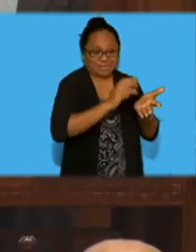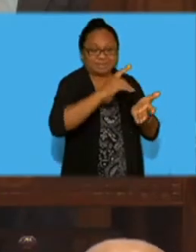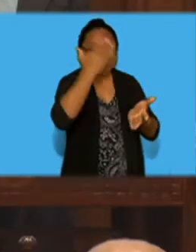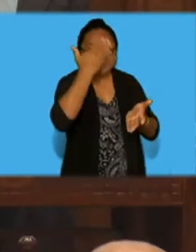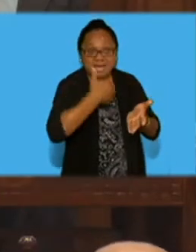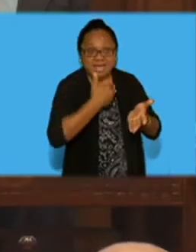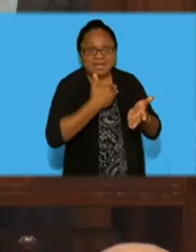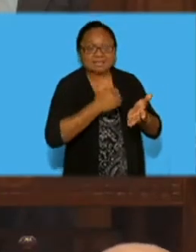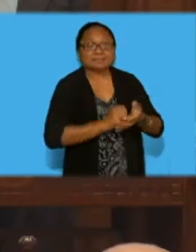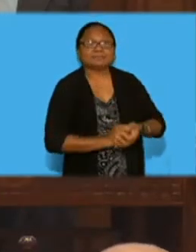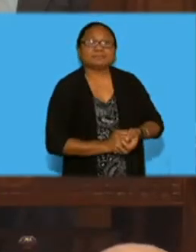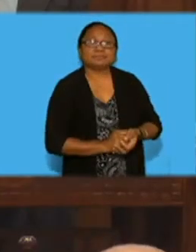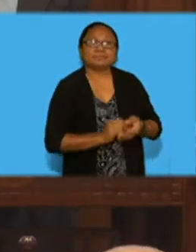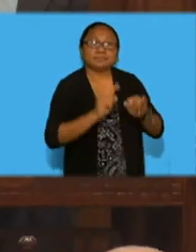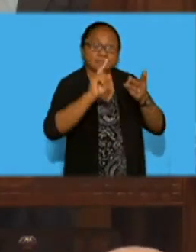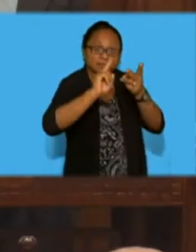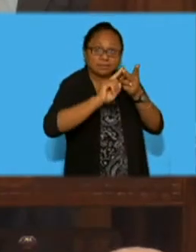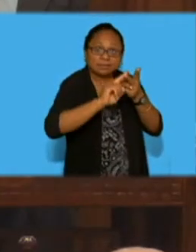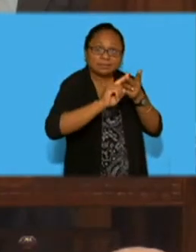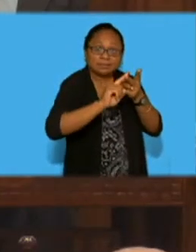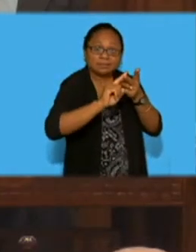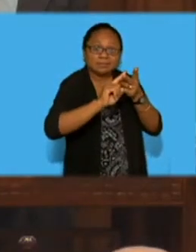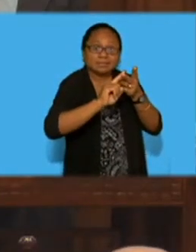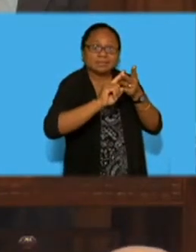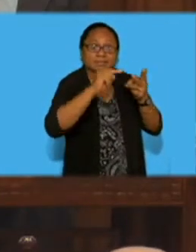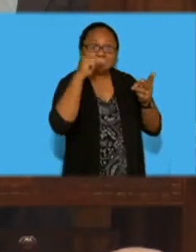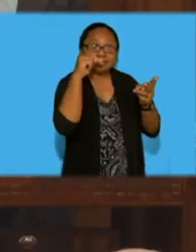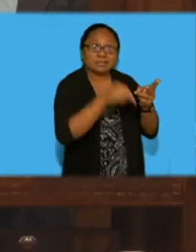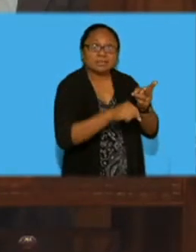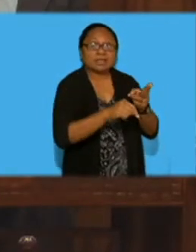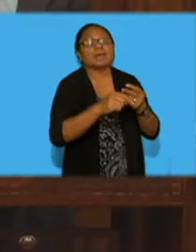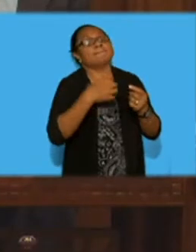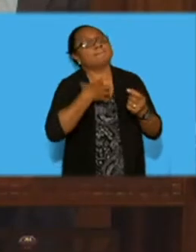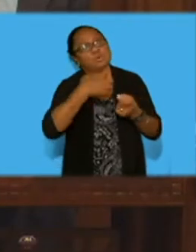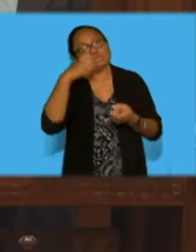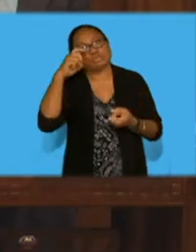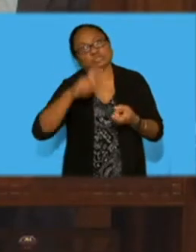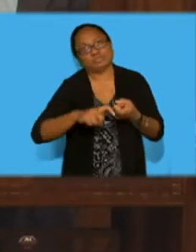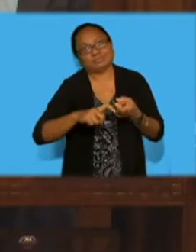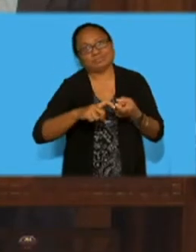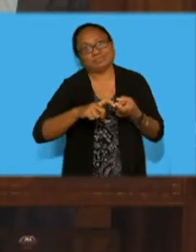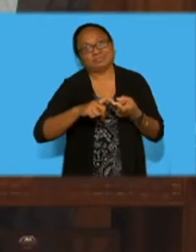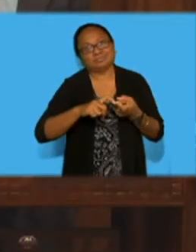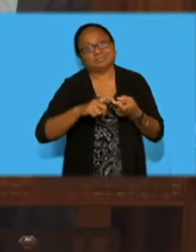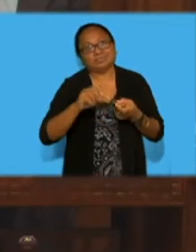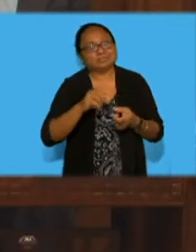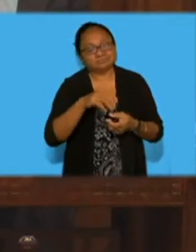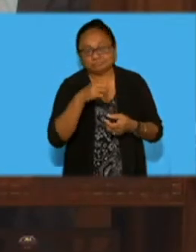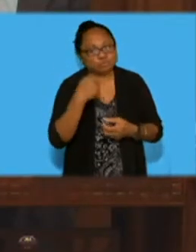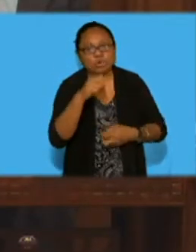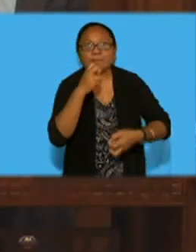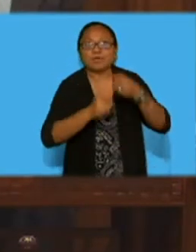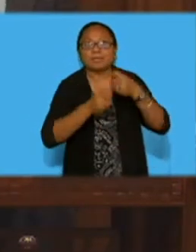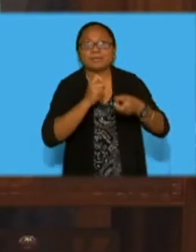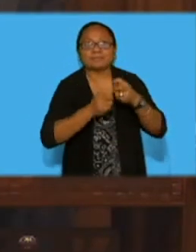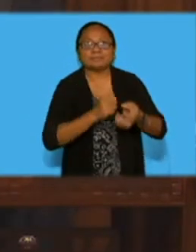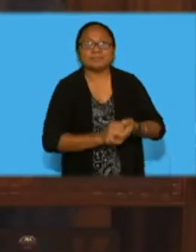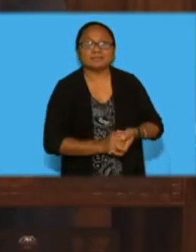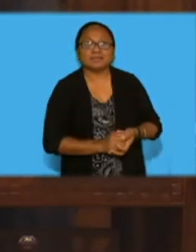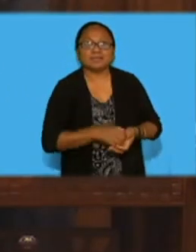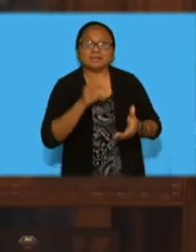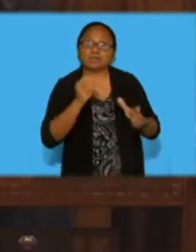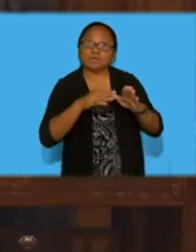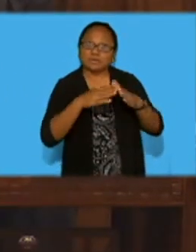vis-a-vis the existing one, it is also substantially cheaper than the existing one, Madam Speaker. Madam Speaker, at the moment,